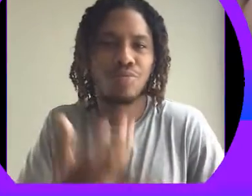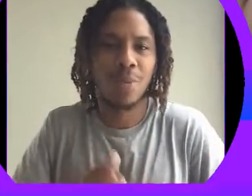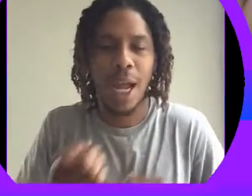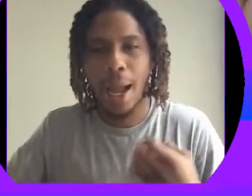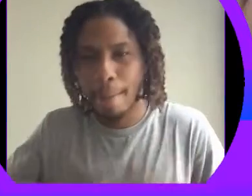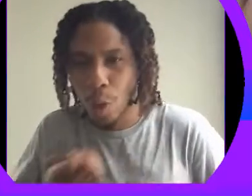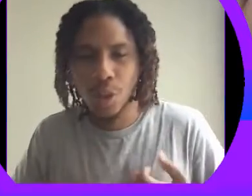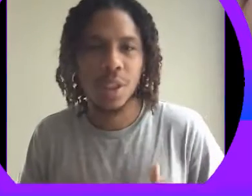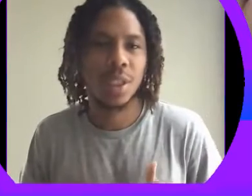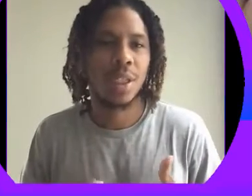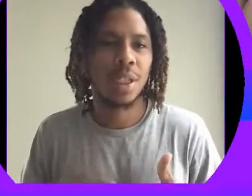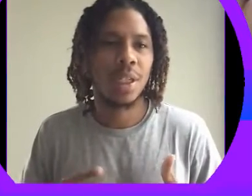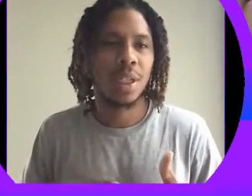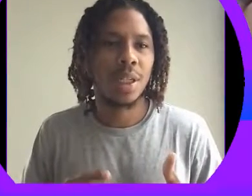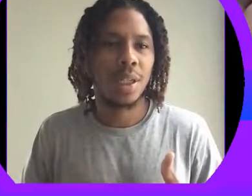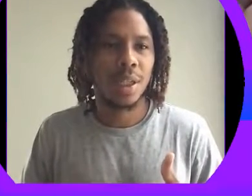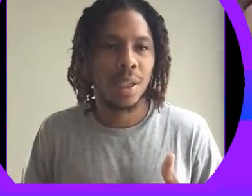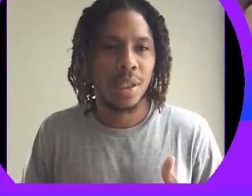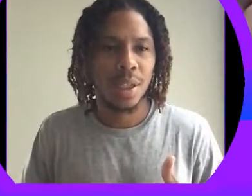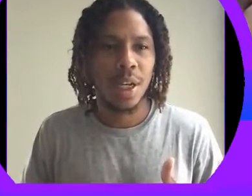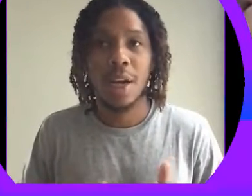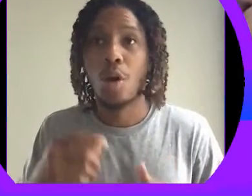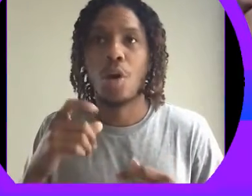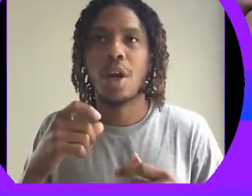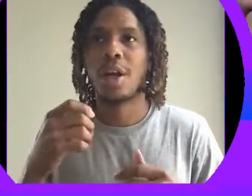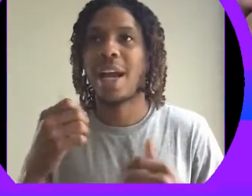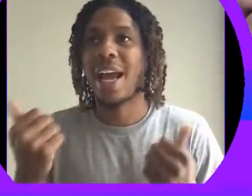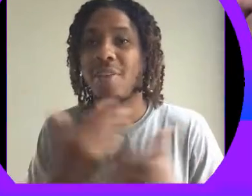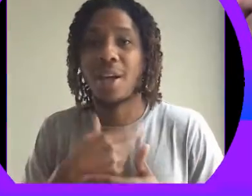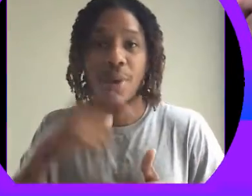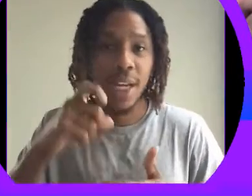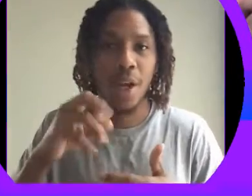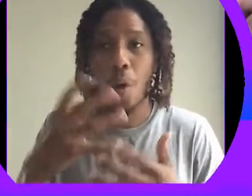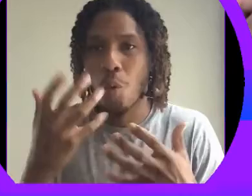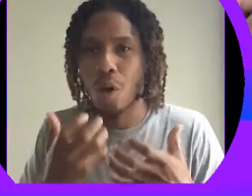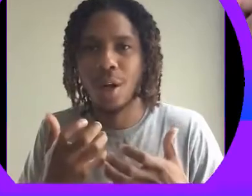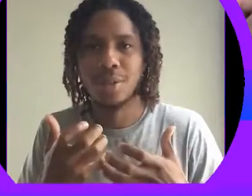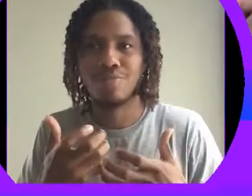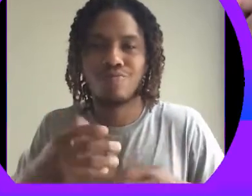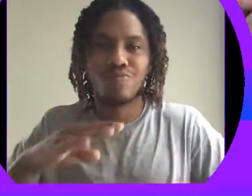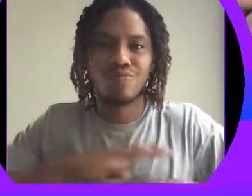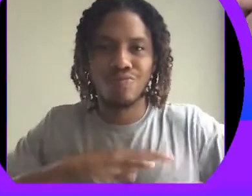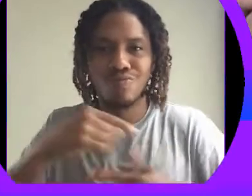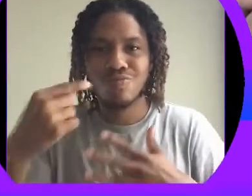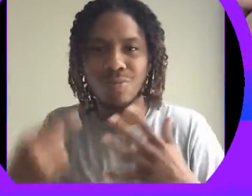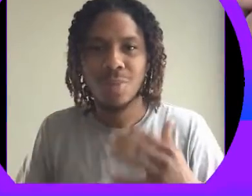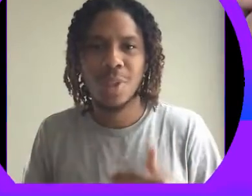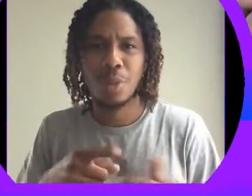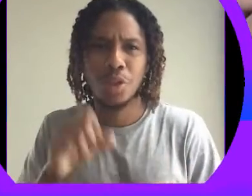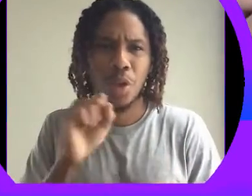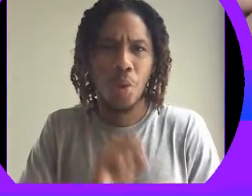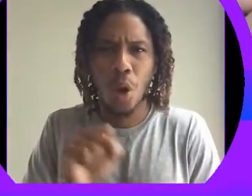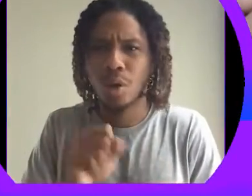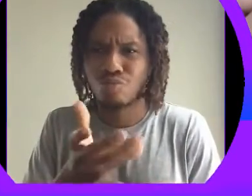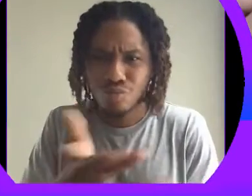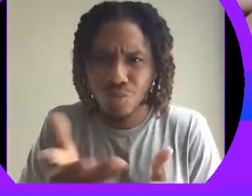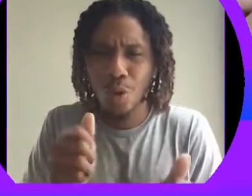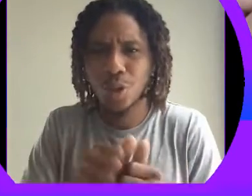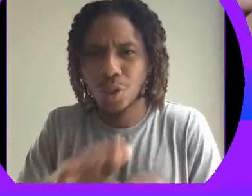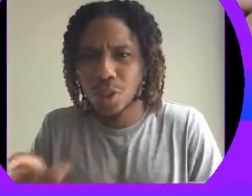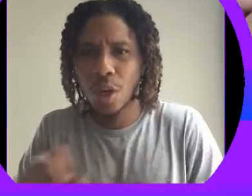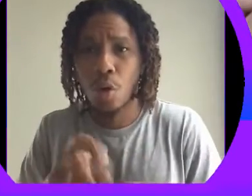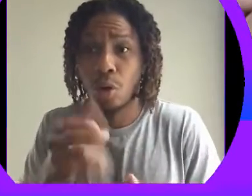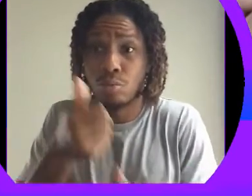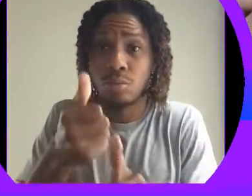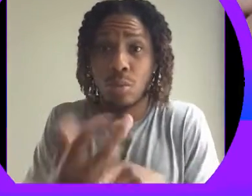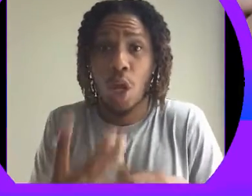emotions. It's how we get our needs and wants met. And the fact that you work so hard with your child, or if